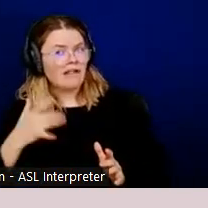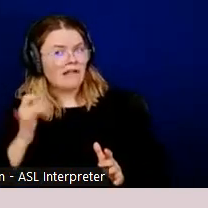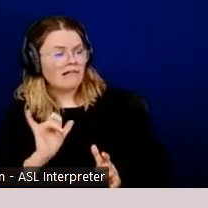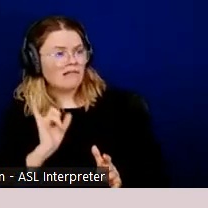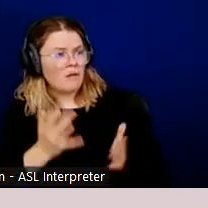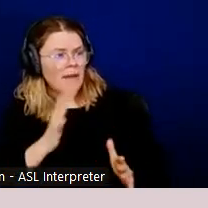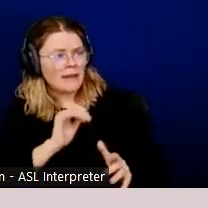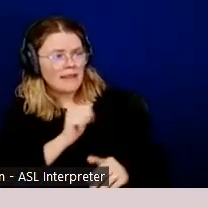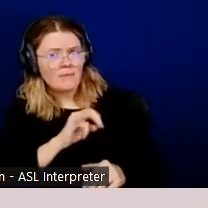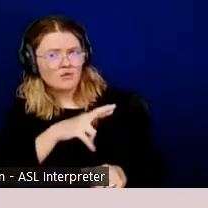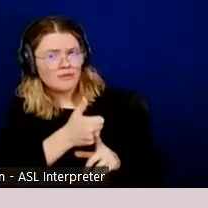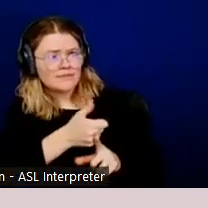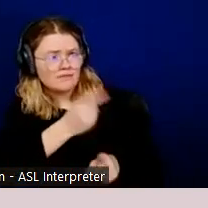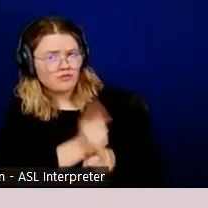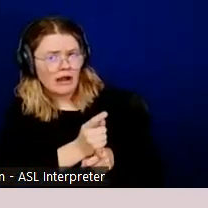case.